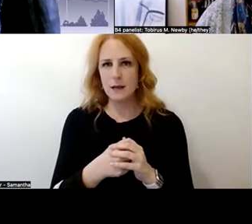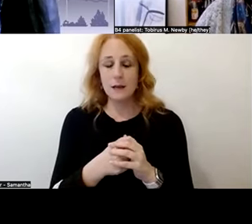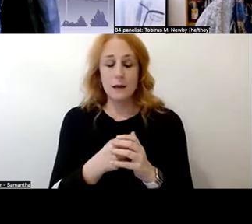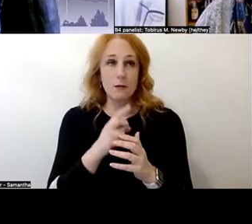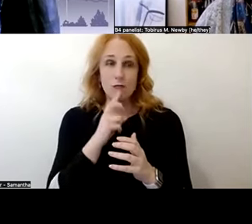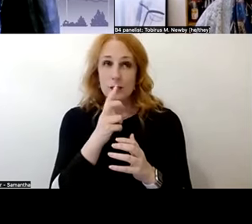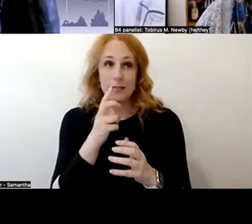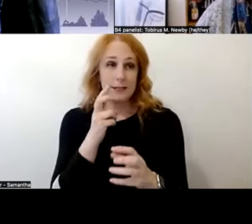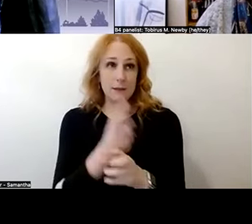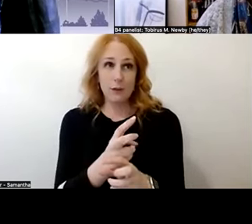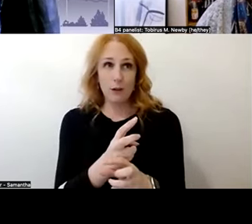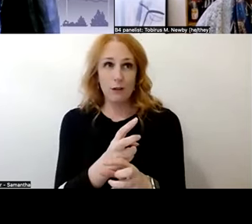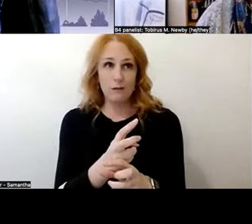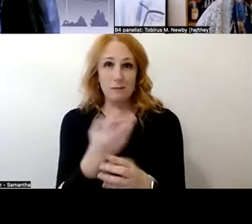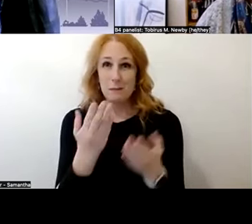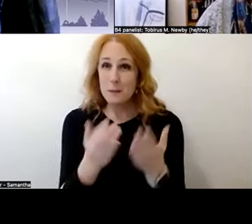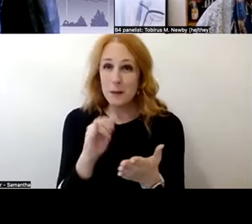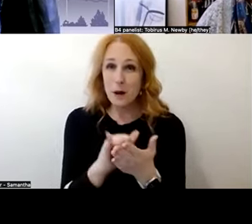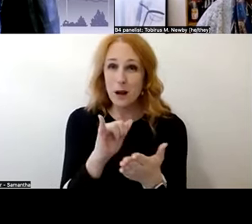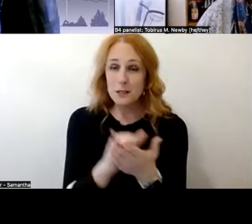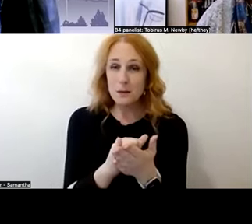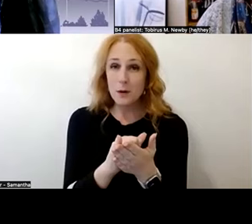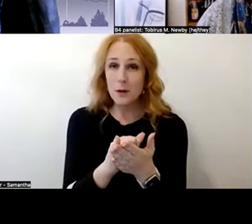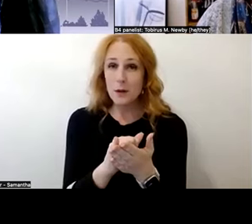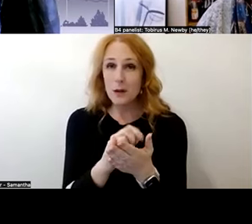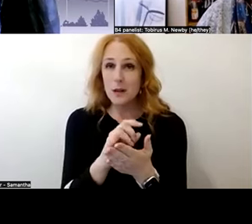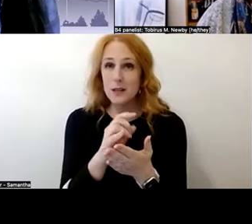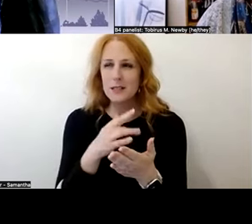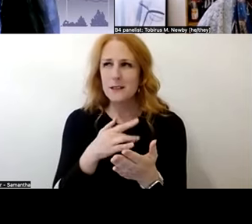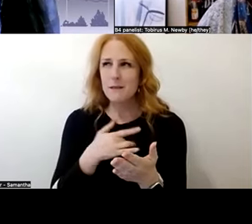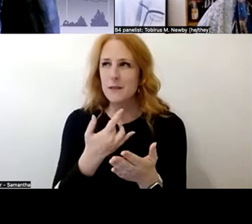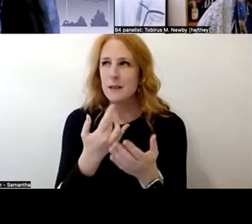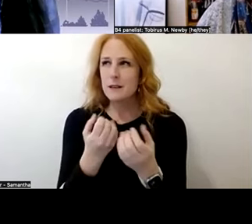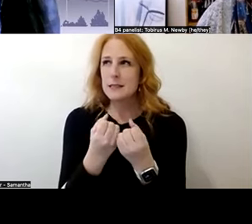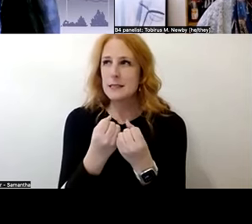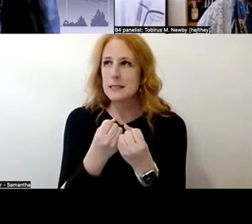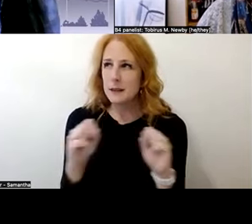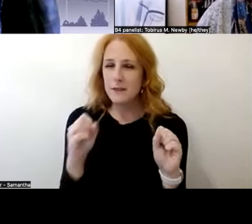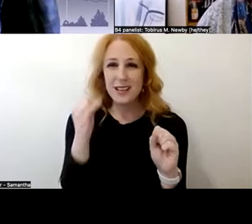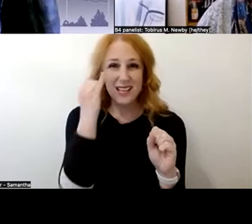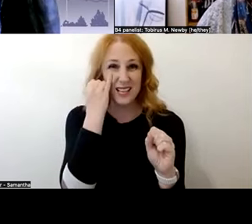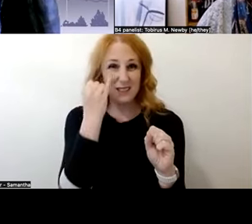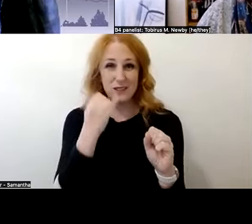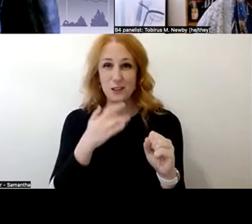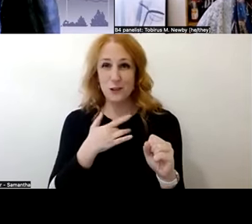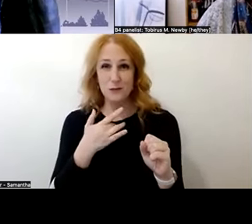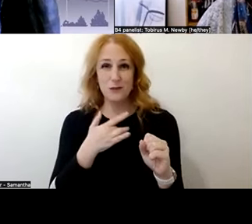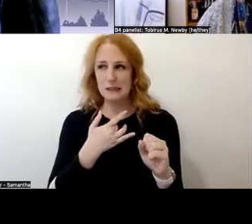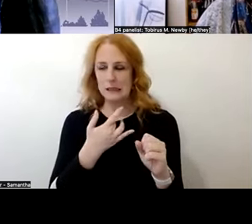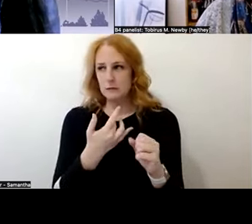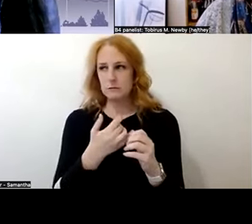impossible, to really walk in a sense of safety in an environment where you don't feel like you belong